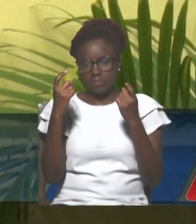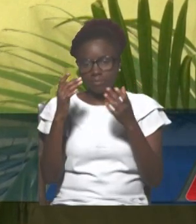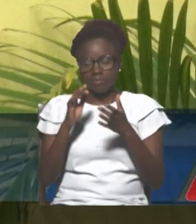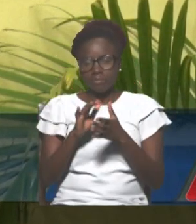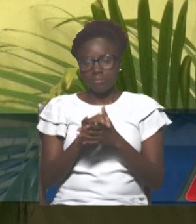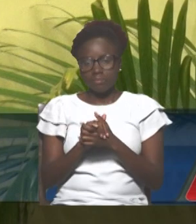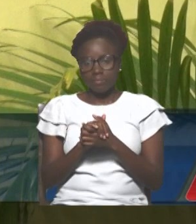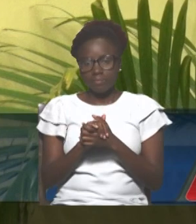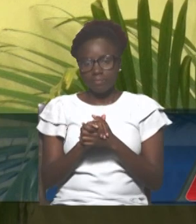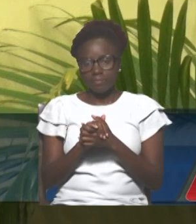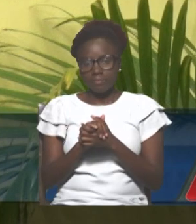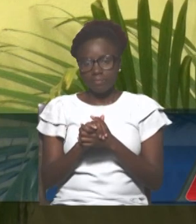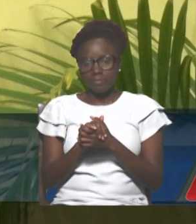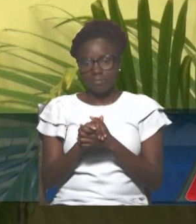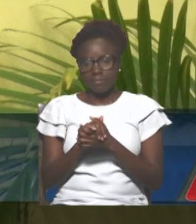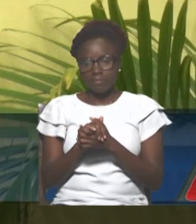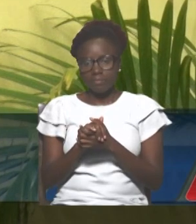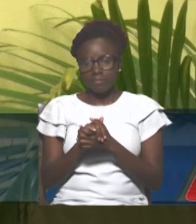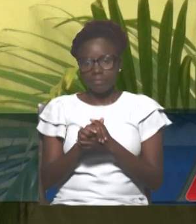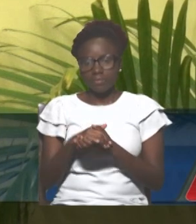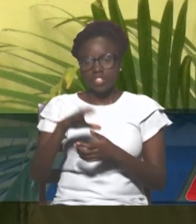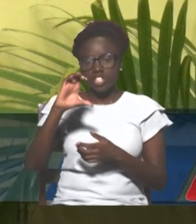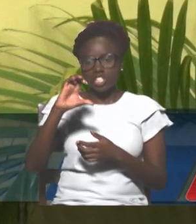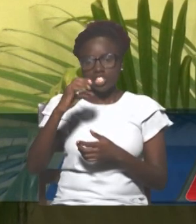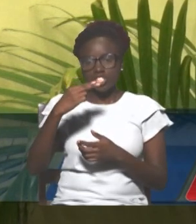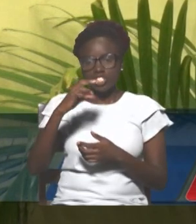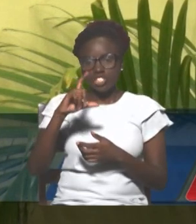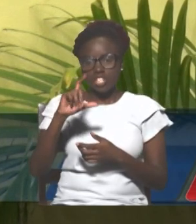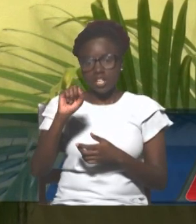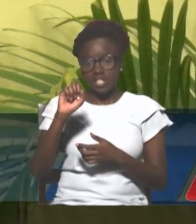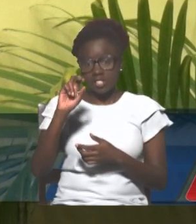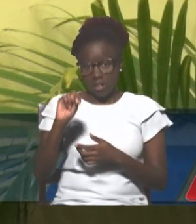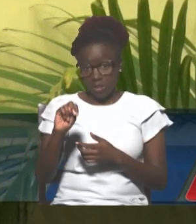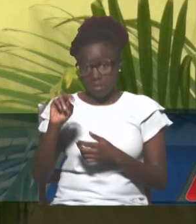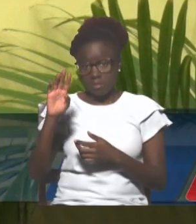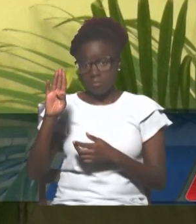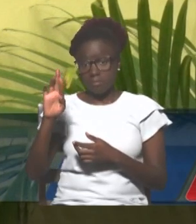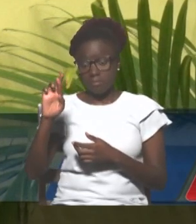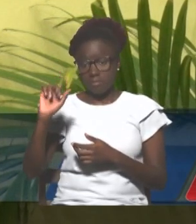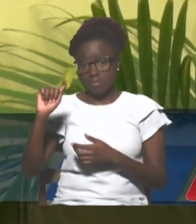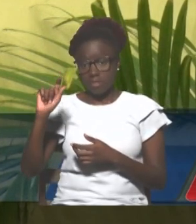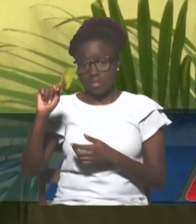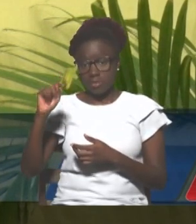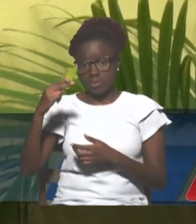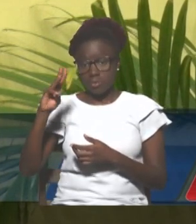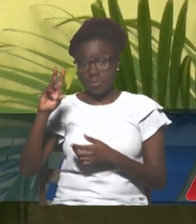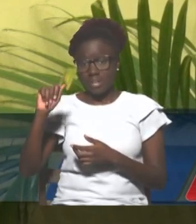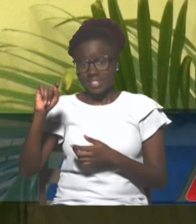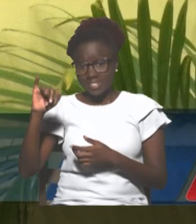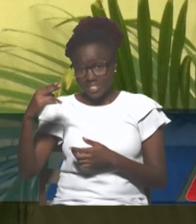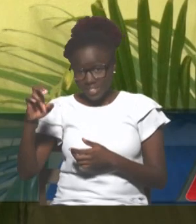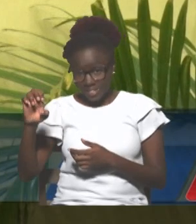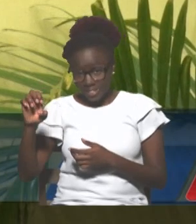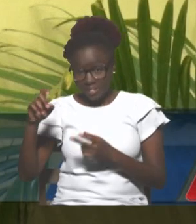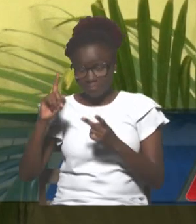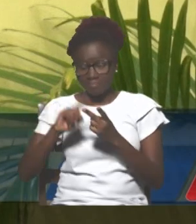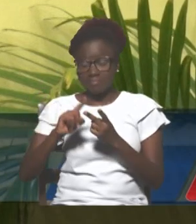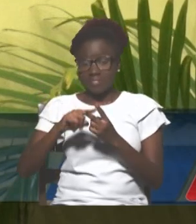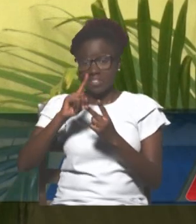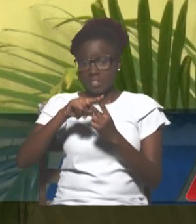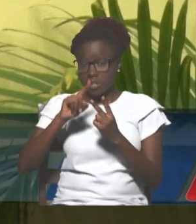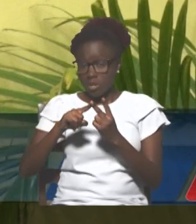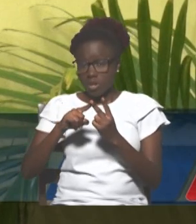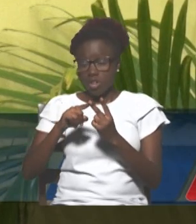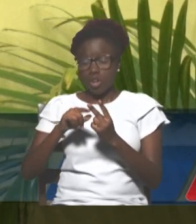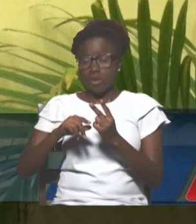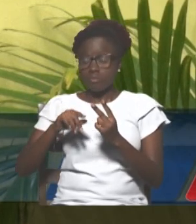like Dr. Chelson Braffett and Dr. Arlington Chesney, whose papers on Caribbean